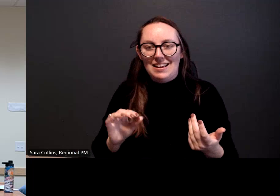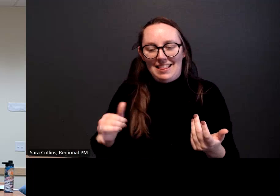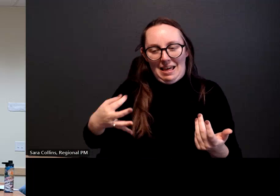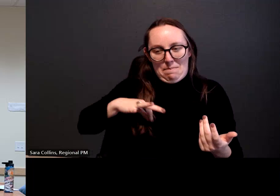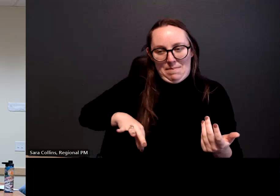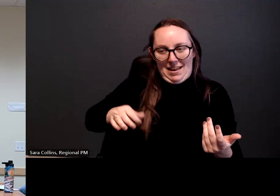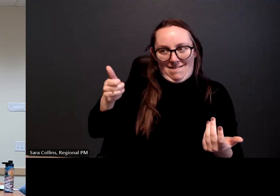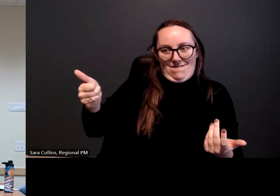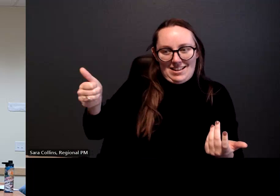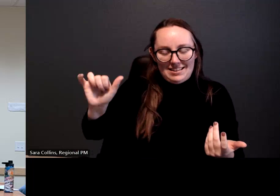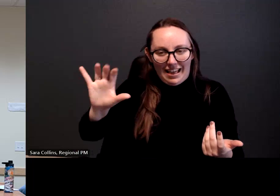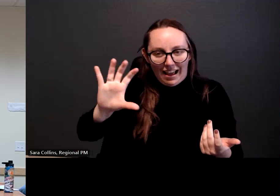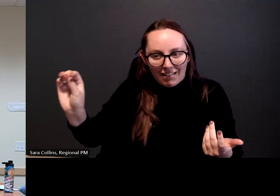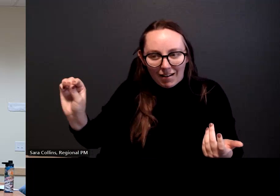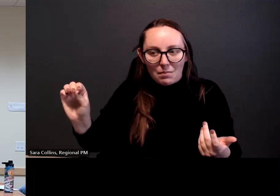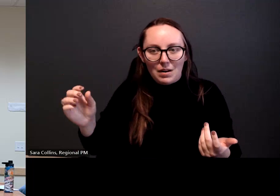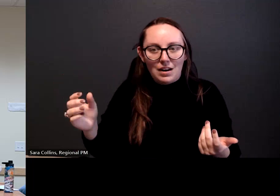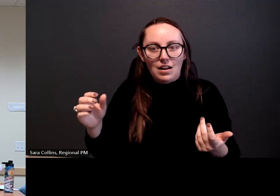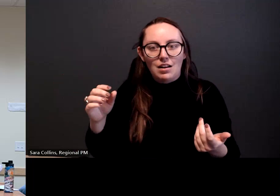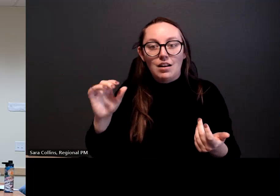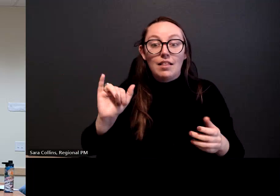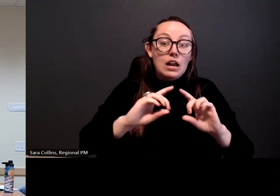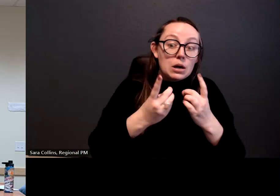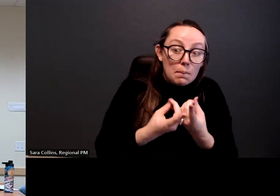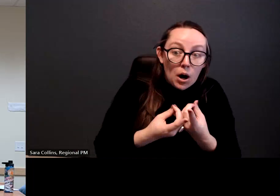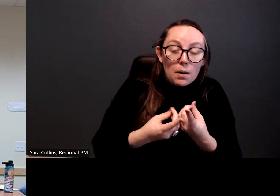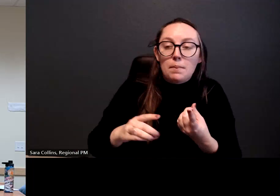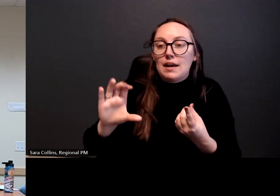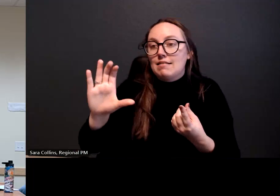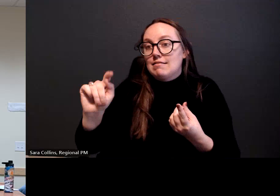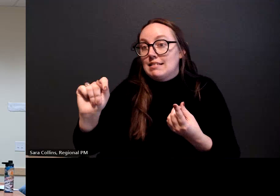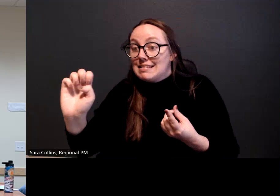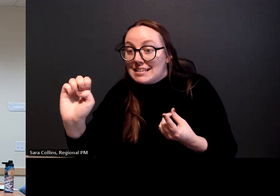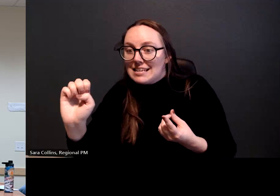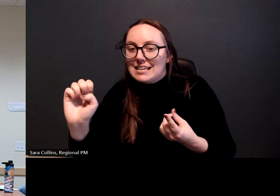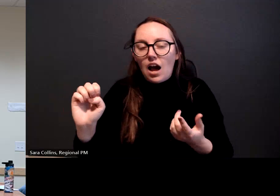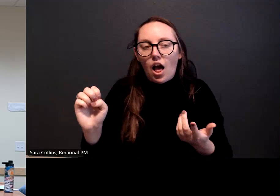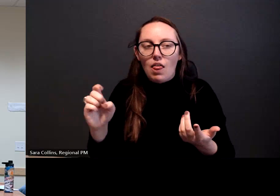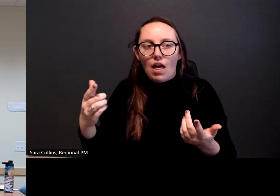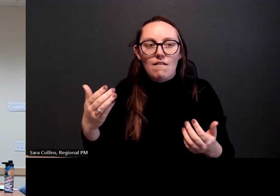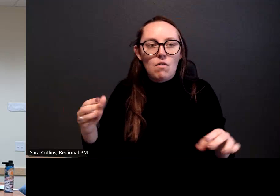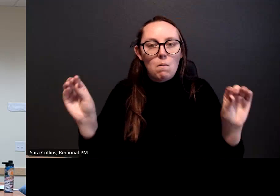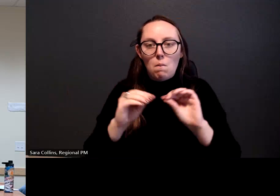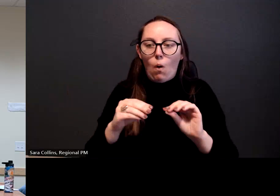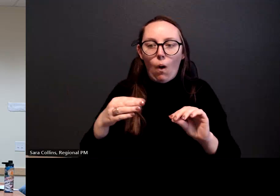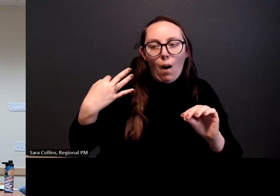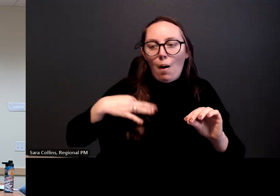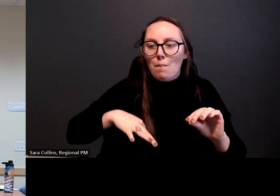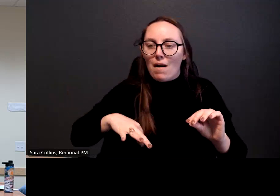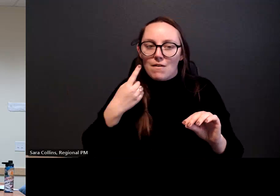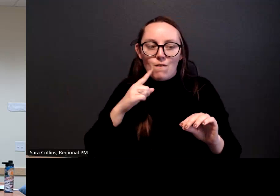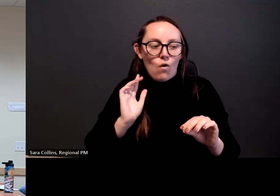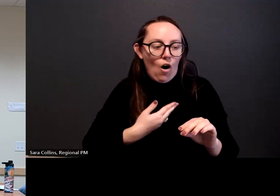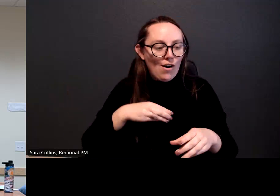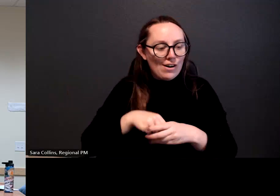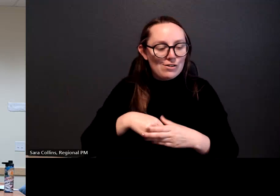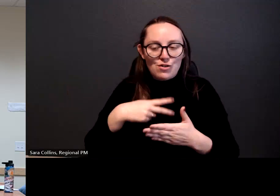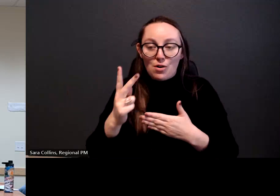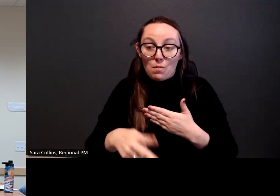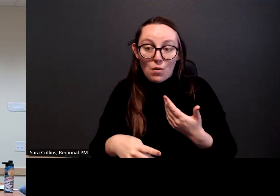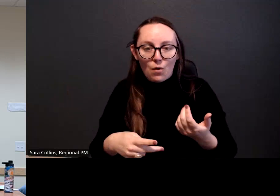and CTC to have further butter for their bread. But I'm going to point to some of the flaws